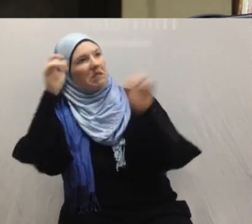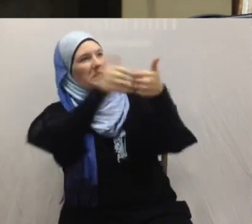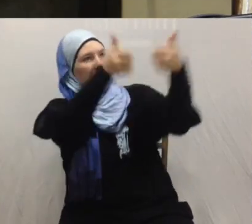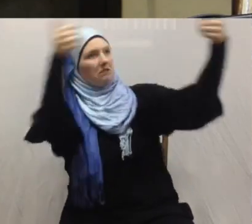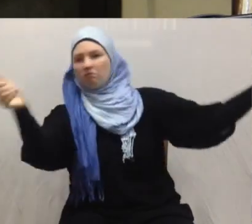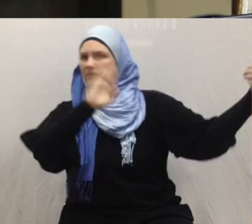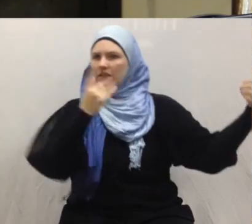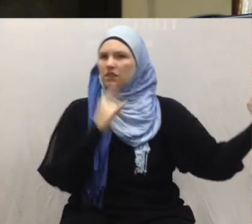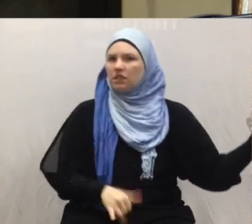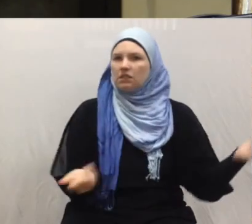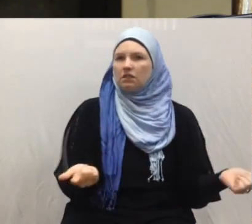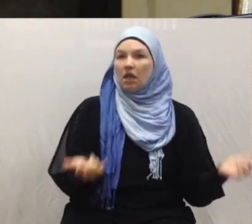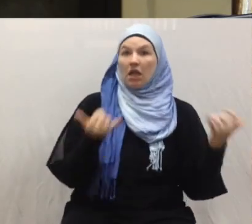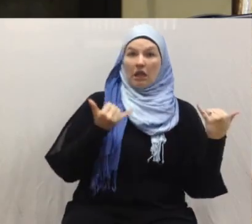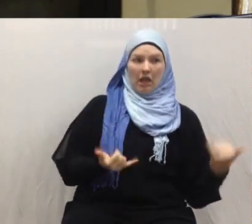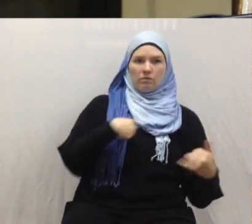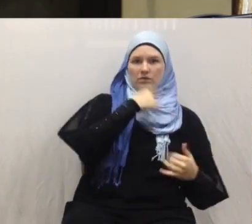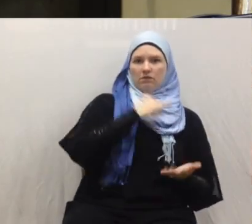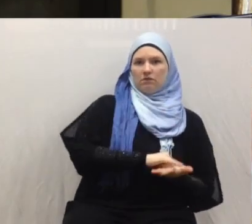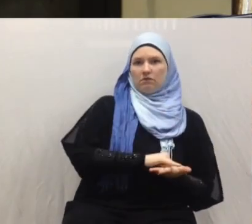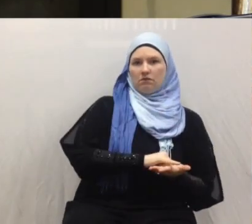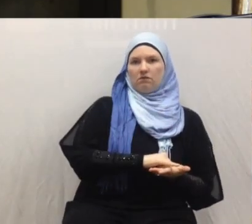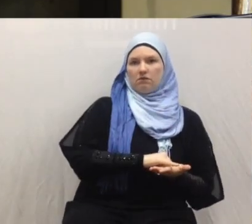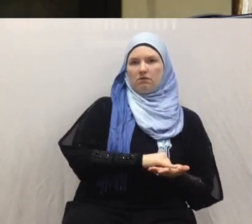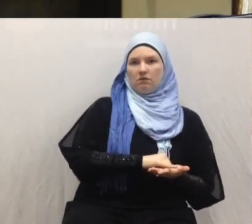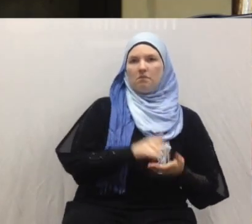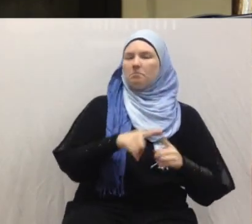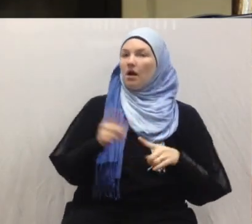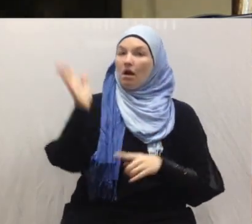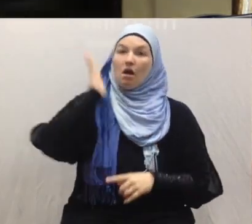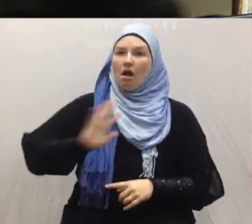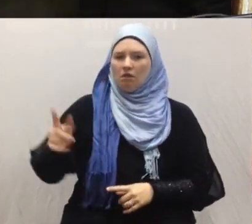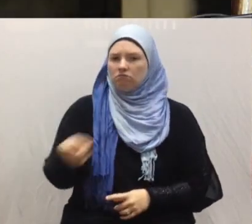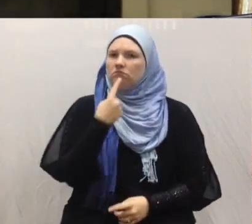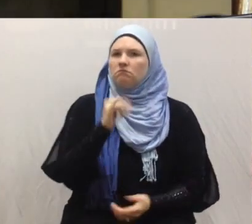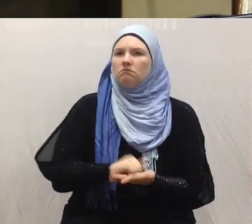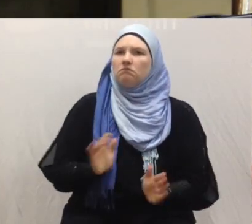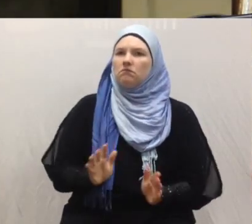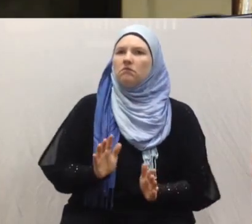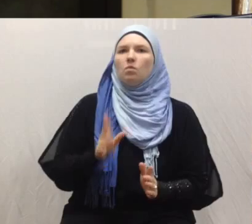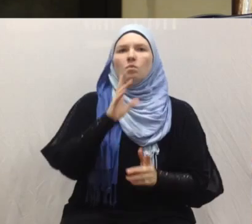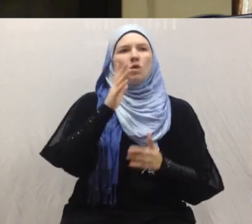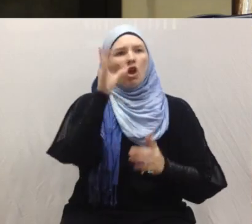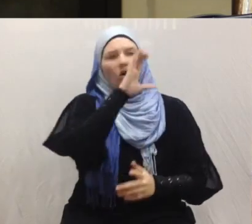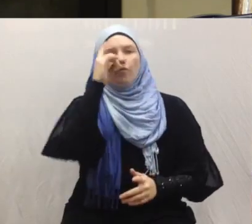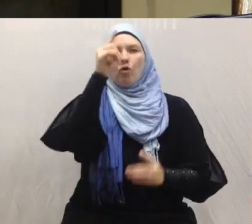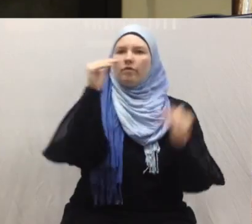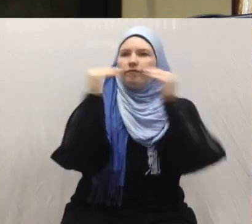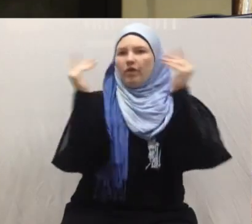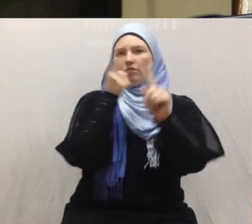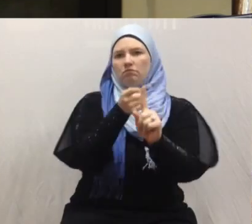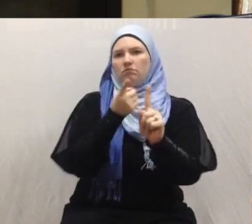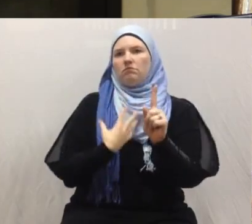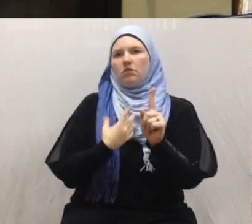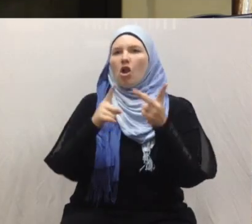Medina as a whole society under one agreement for peace and justice for all,